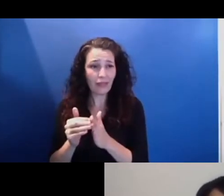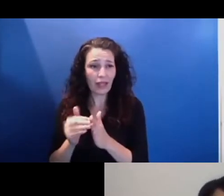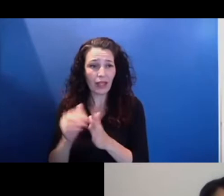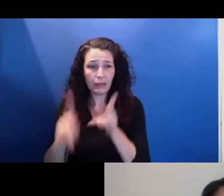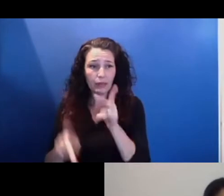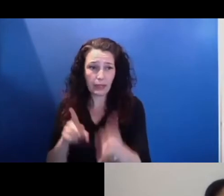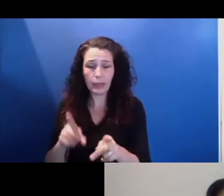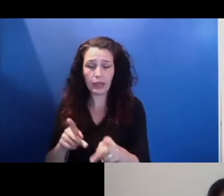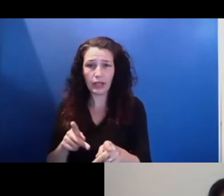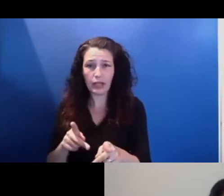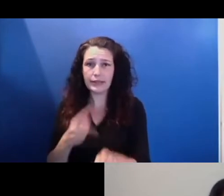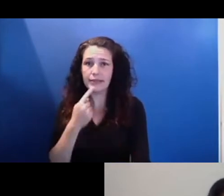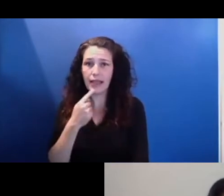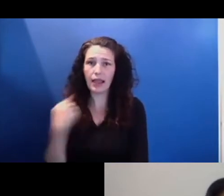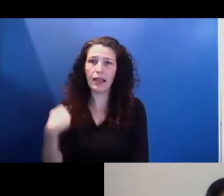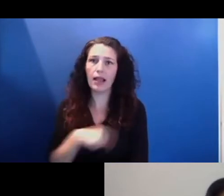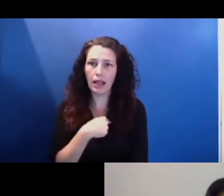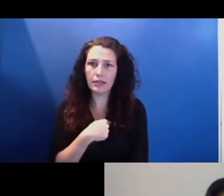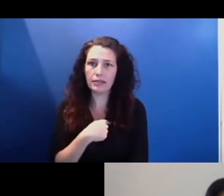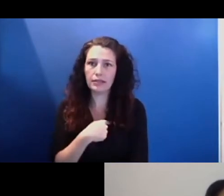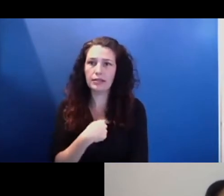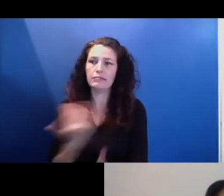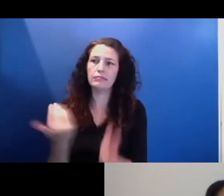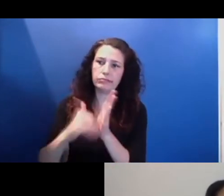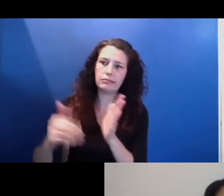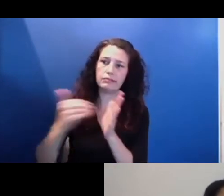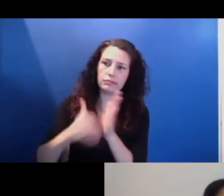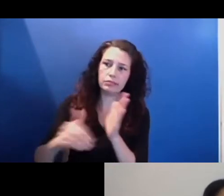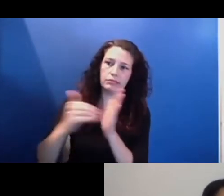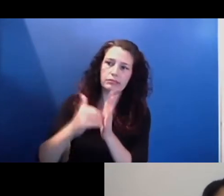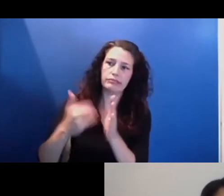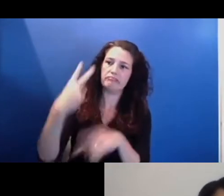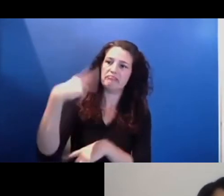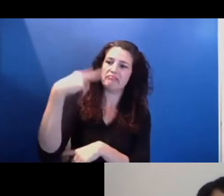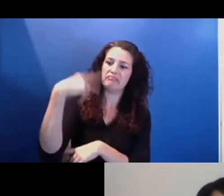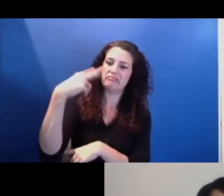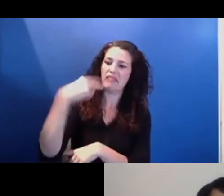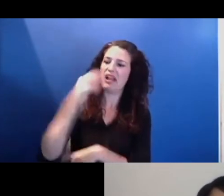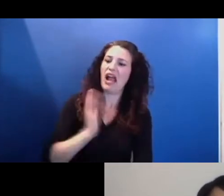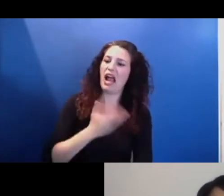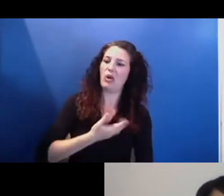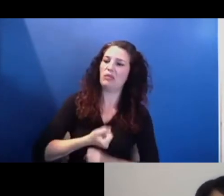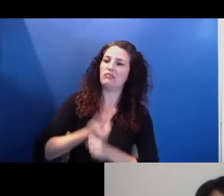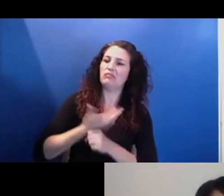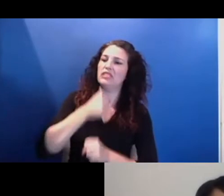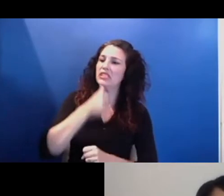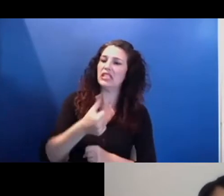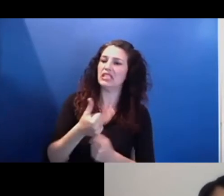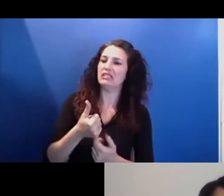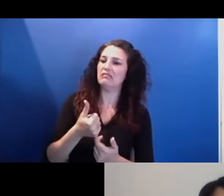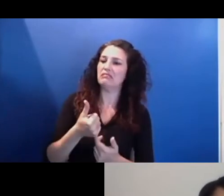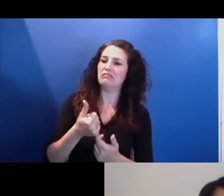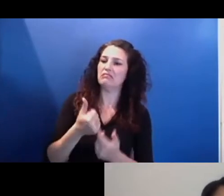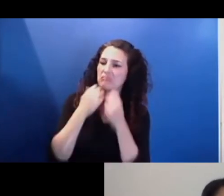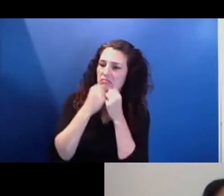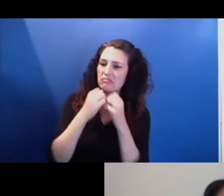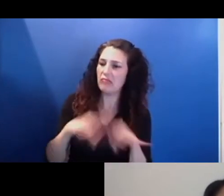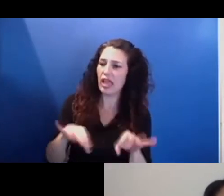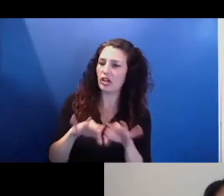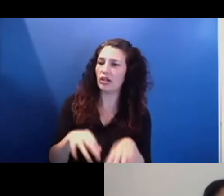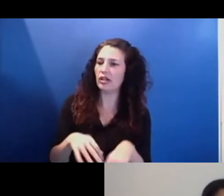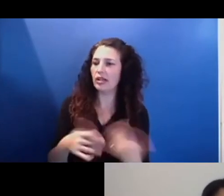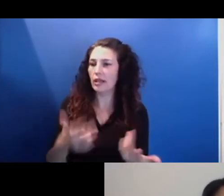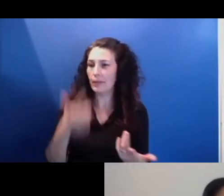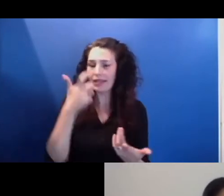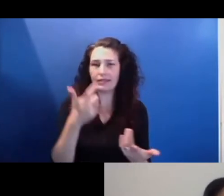so many underrepresented groups, that our voice doesn't matter. So one of the things I do as a leader is to tell people that